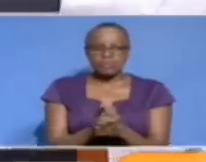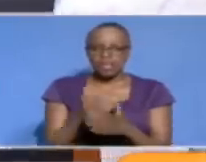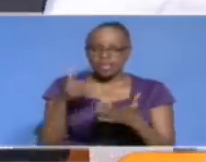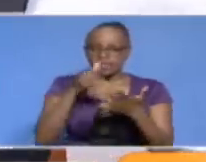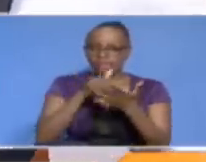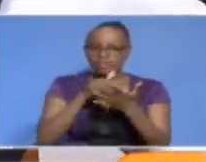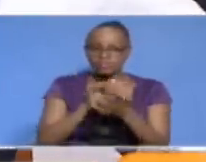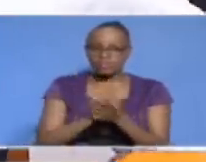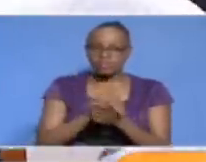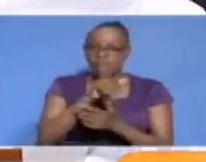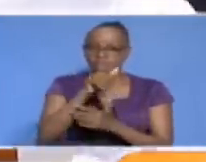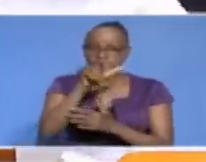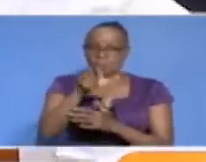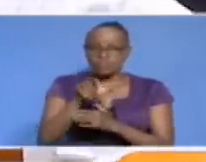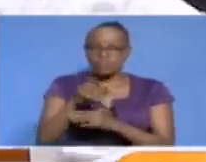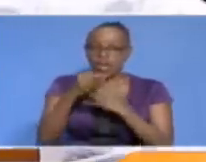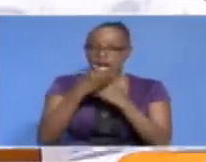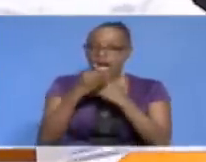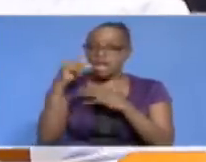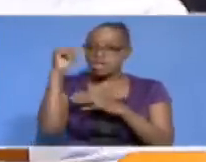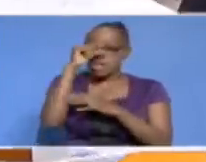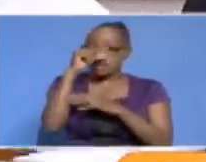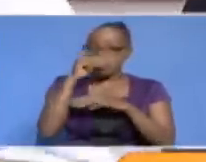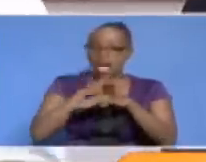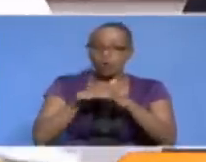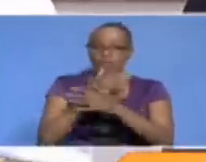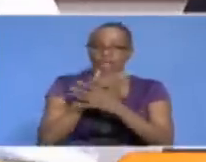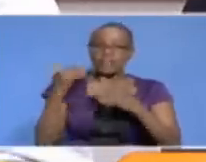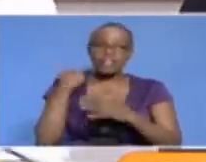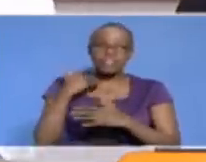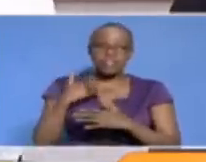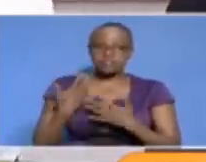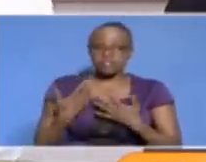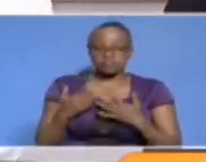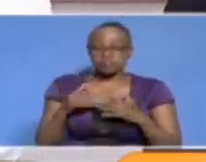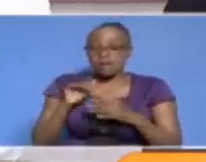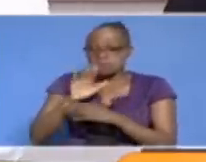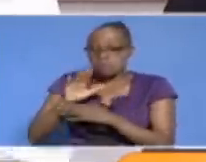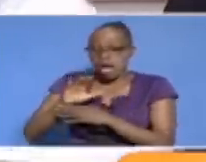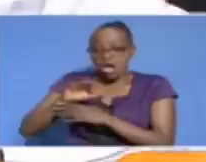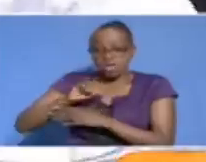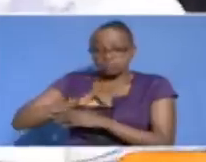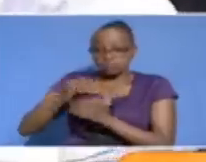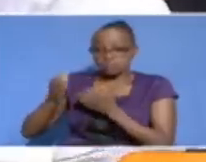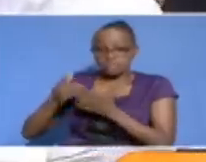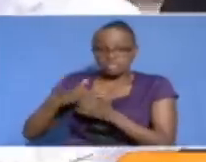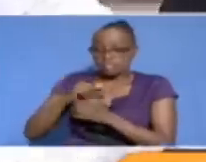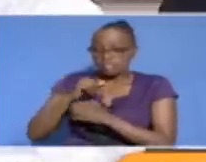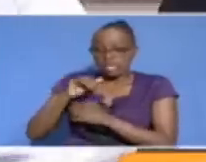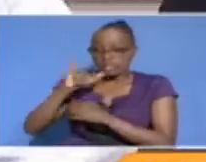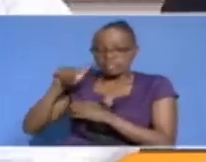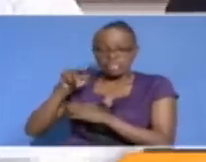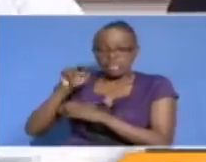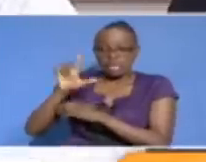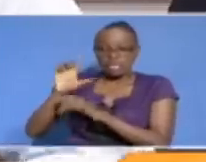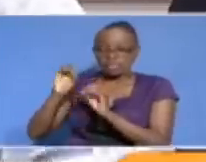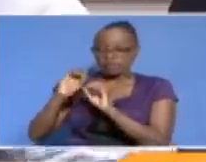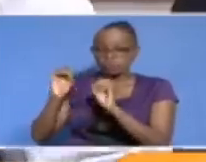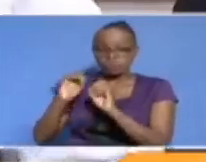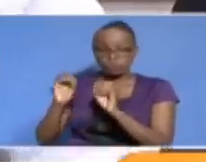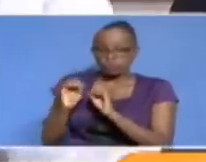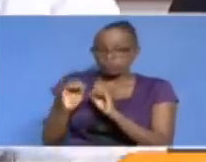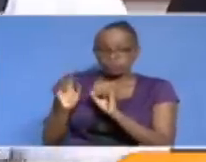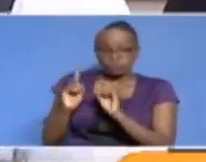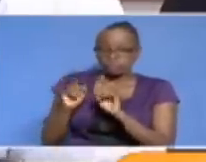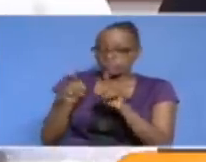Again, anyone governor calls a thief or any names, that's his business. Not JK Live, and